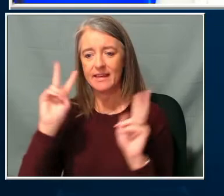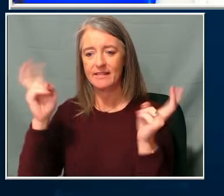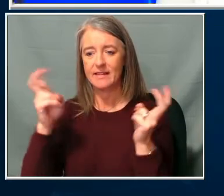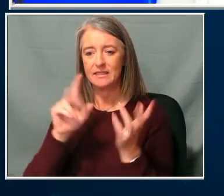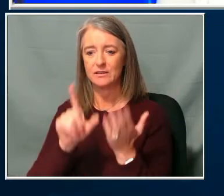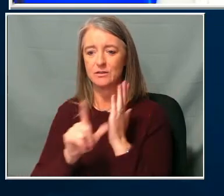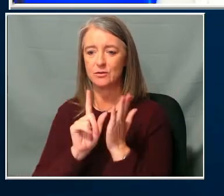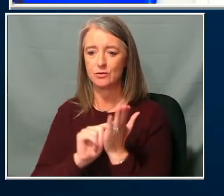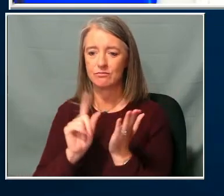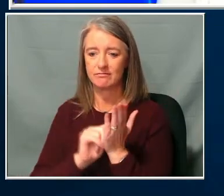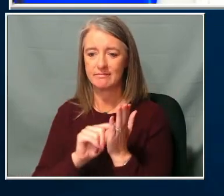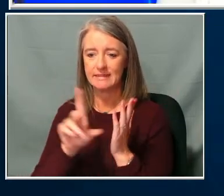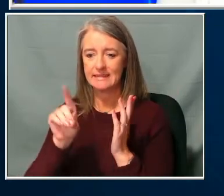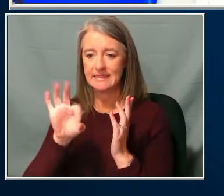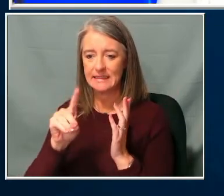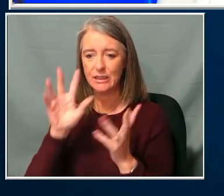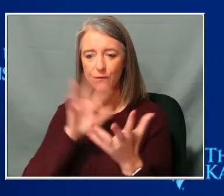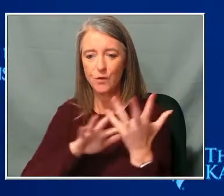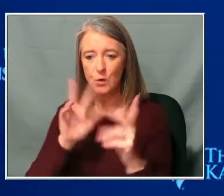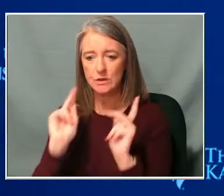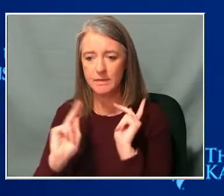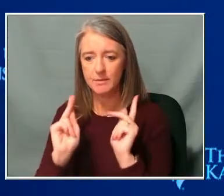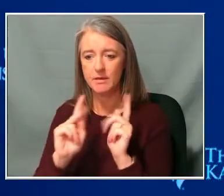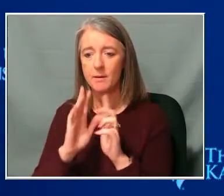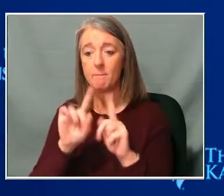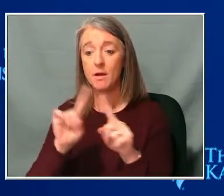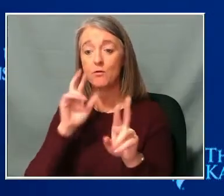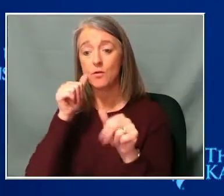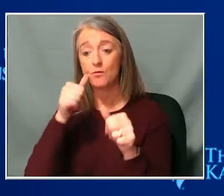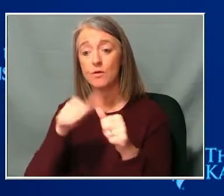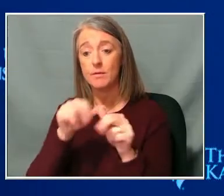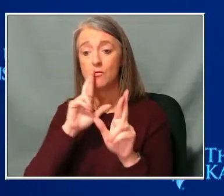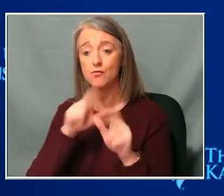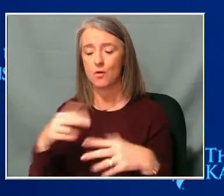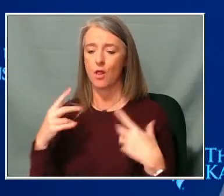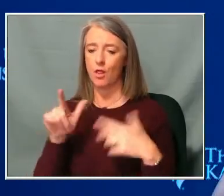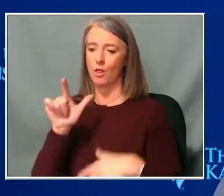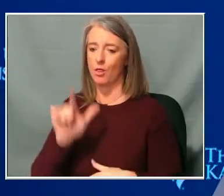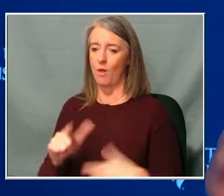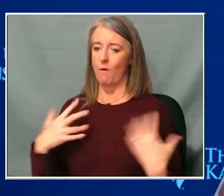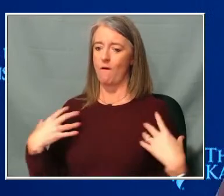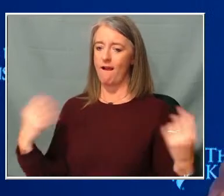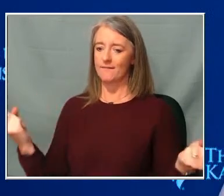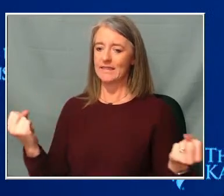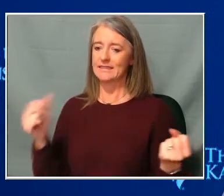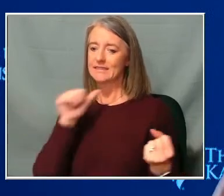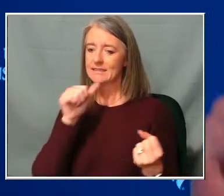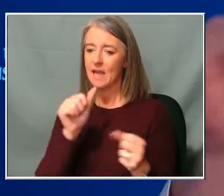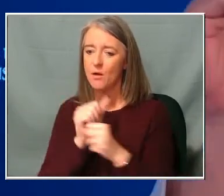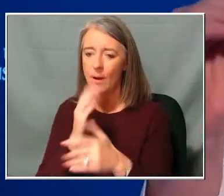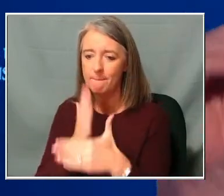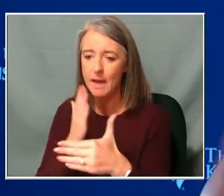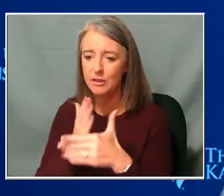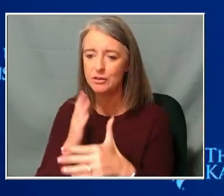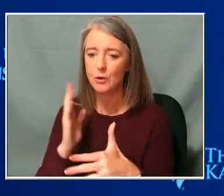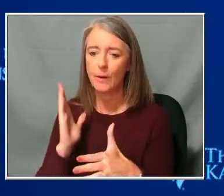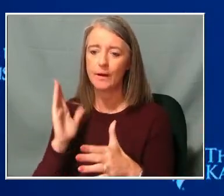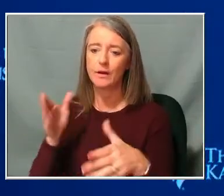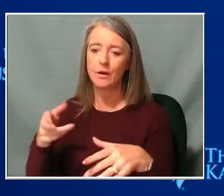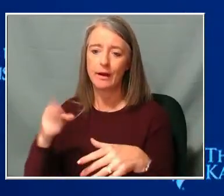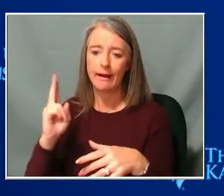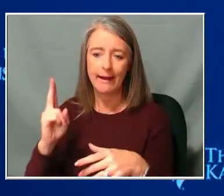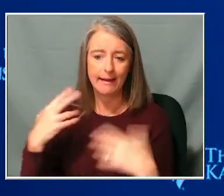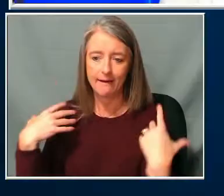than anything. But remember, this report said that with low confidence, it wasn't with moderate or medium confidence, and it certainly was not with